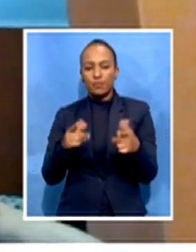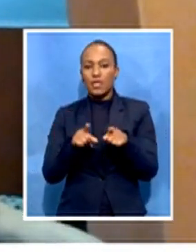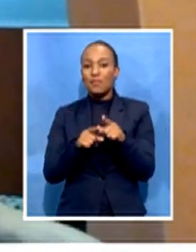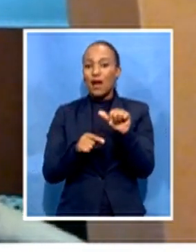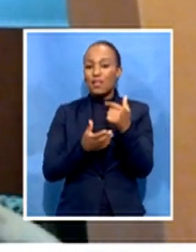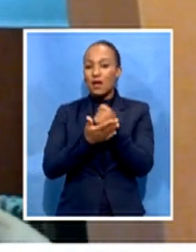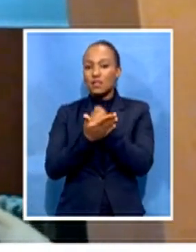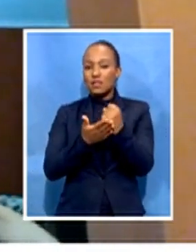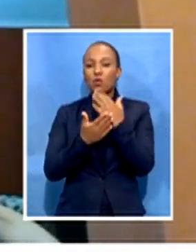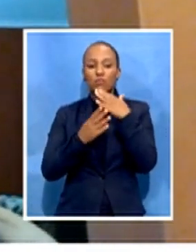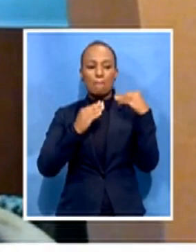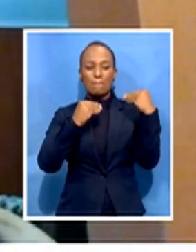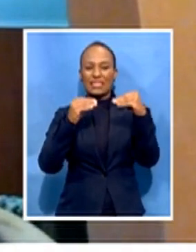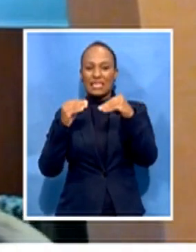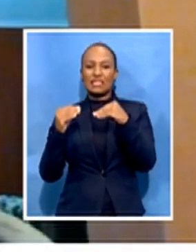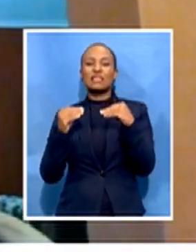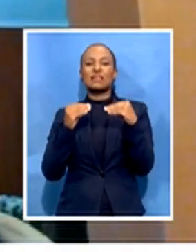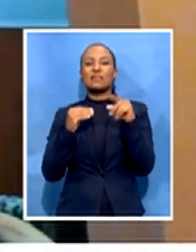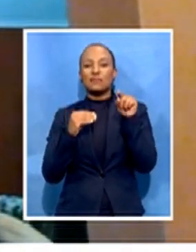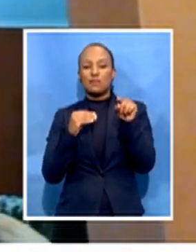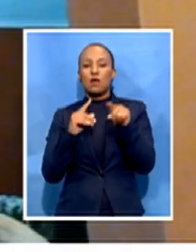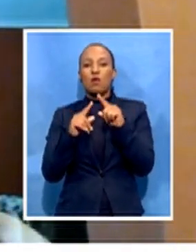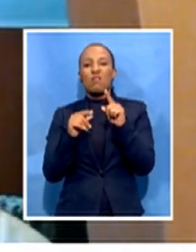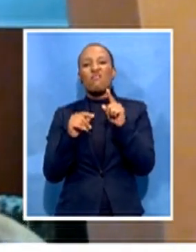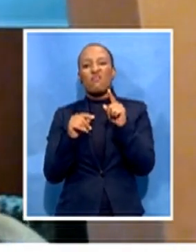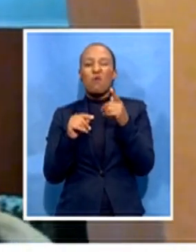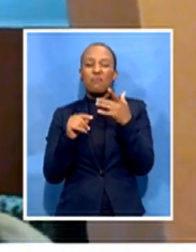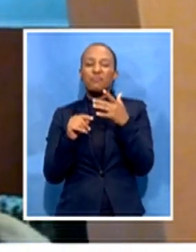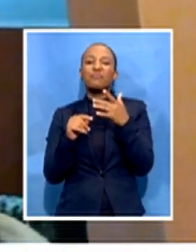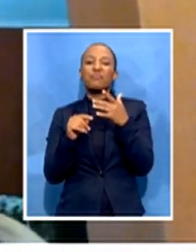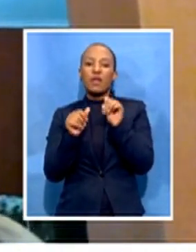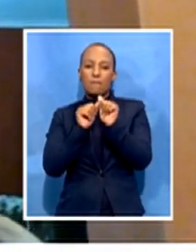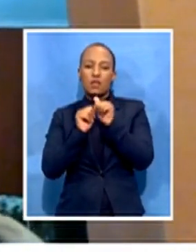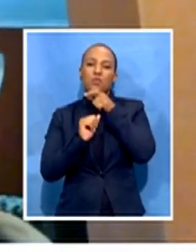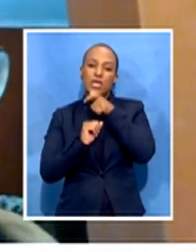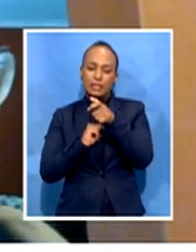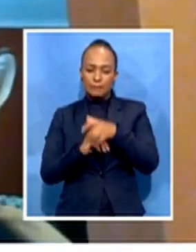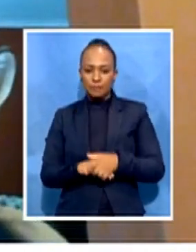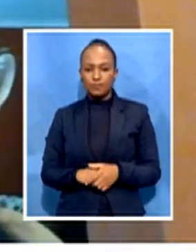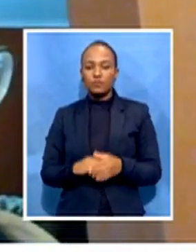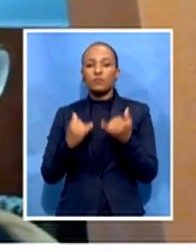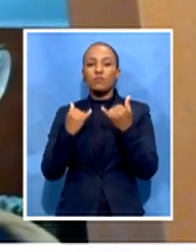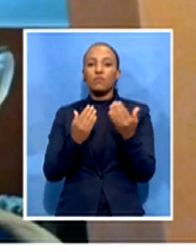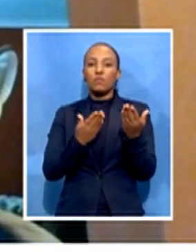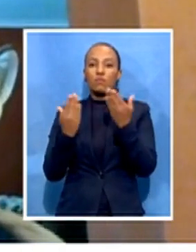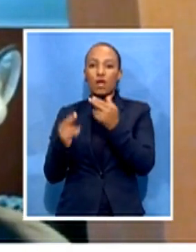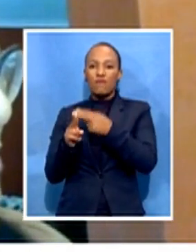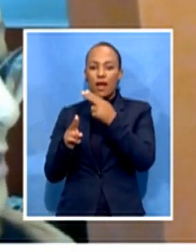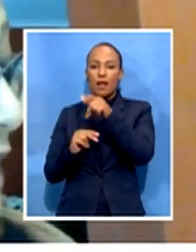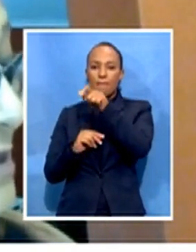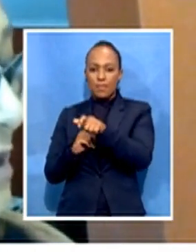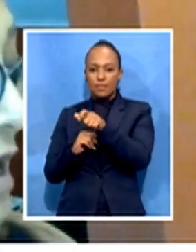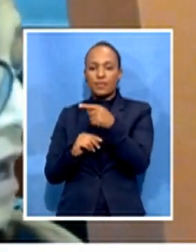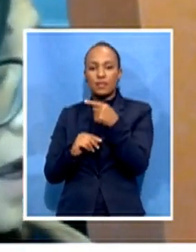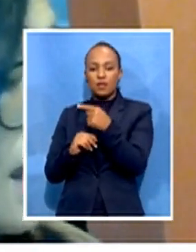lack of a better frame. Without any further ado, let me hand over to our final panelist, by no means the least important,